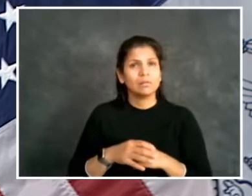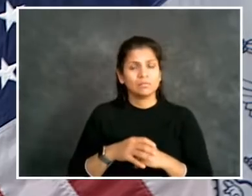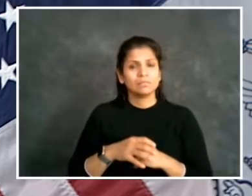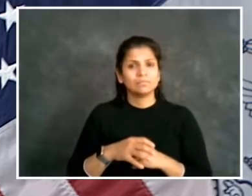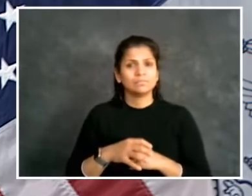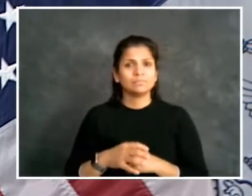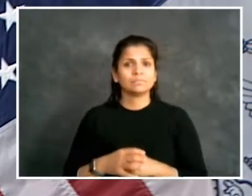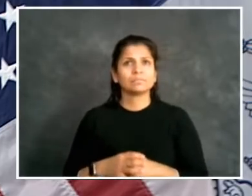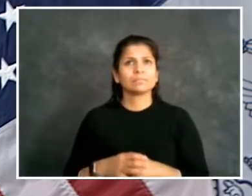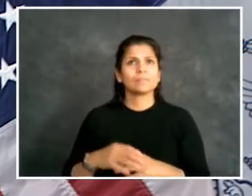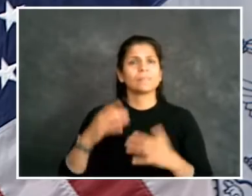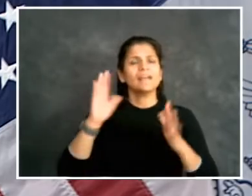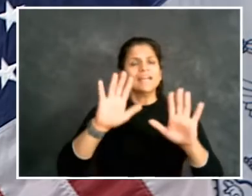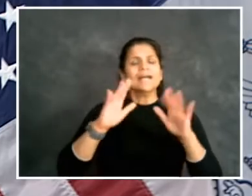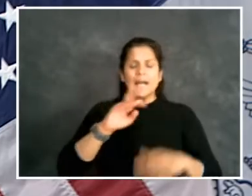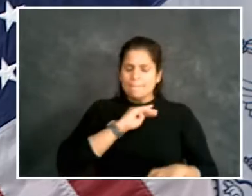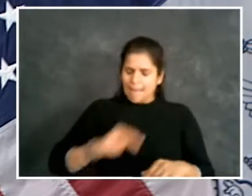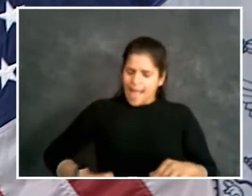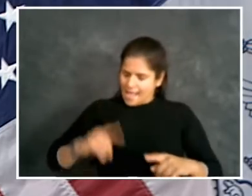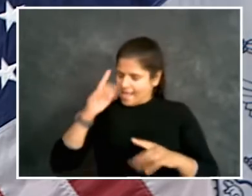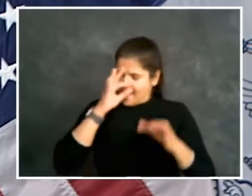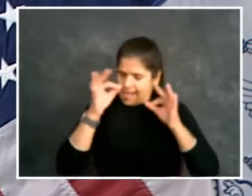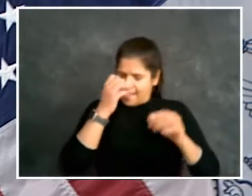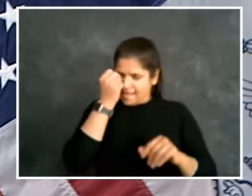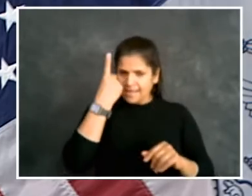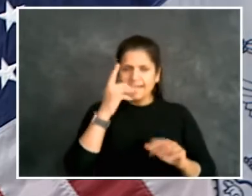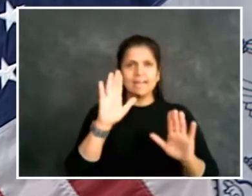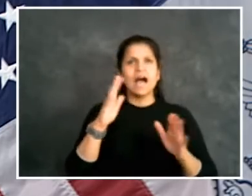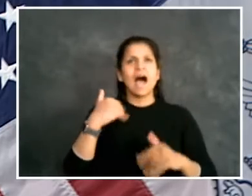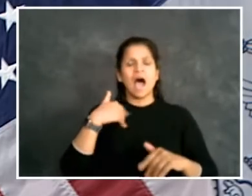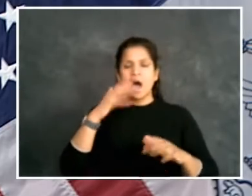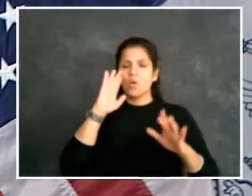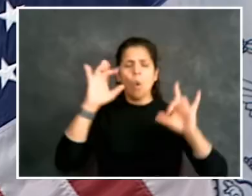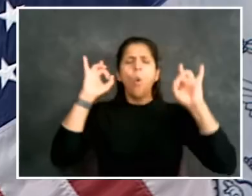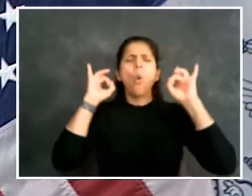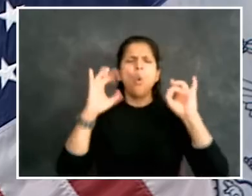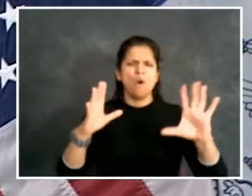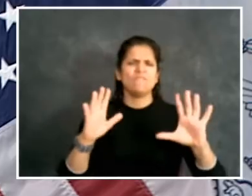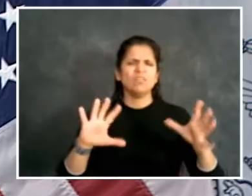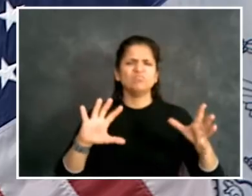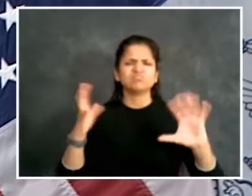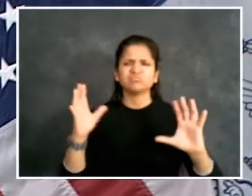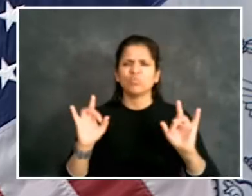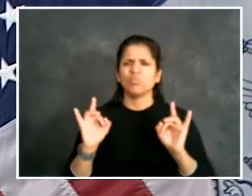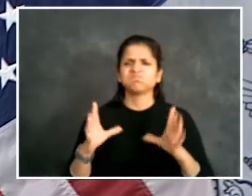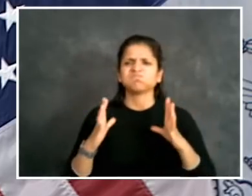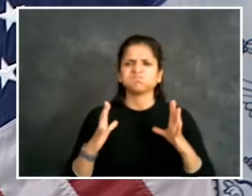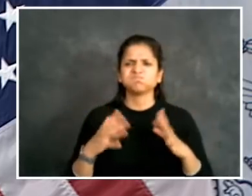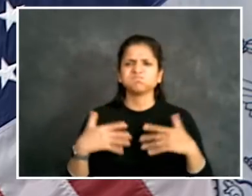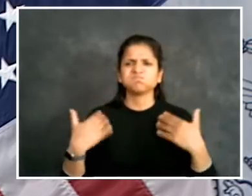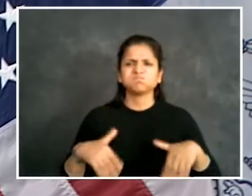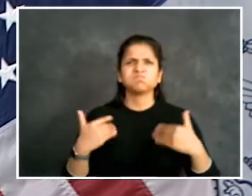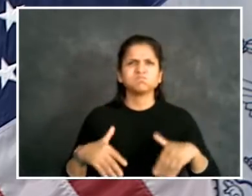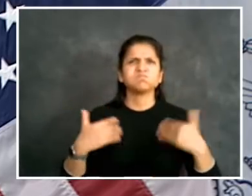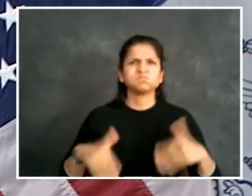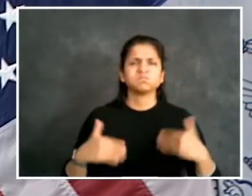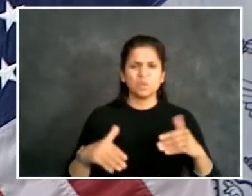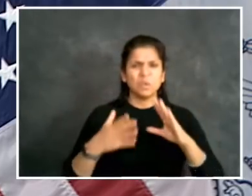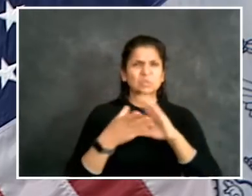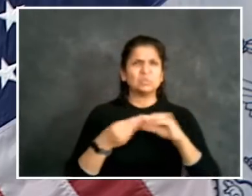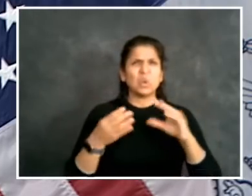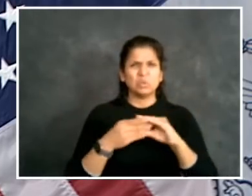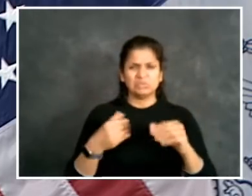I think this was aberrant. I think this horrible incident, which again, I think is unconscionable. I just don't understand how they let this happen.